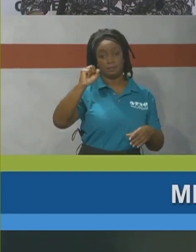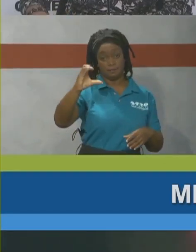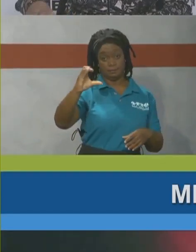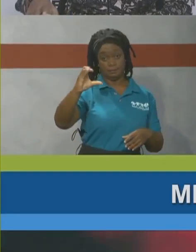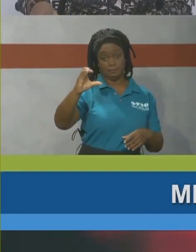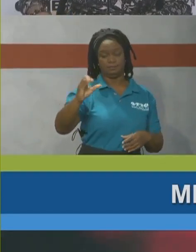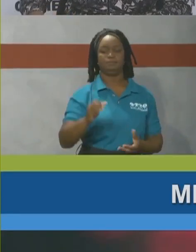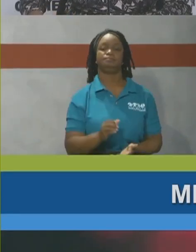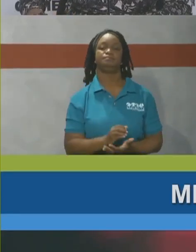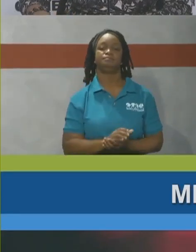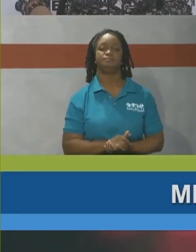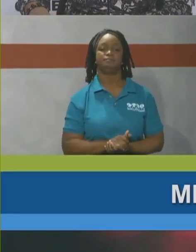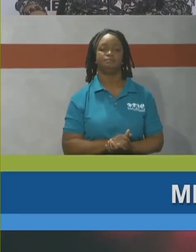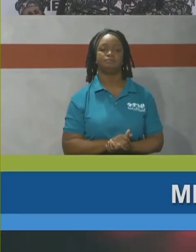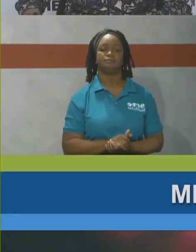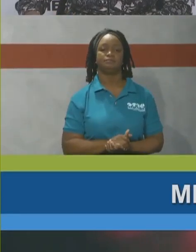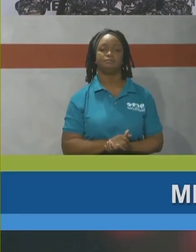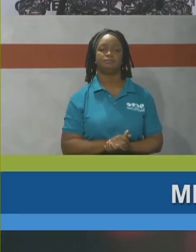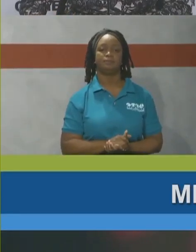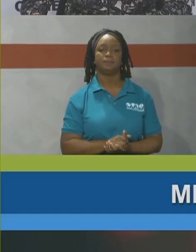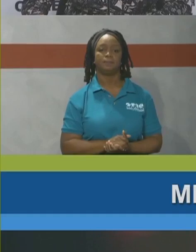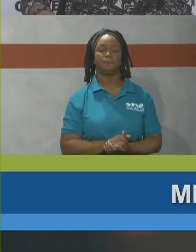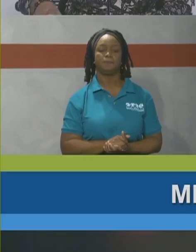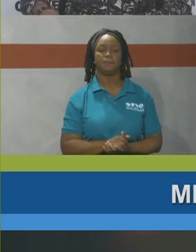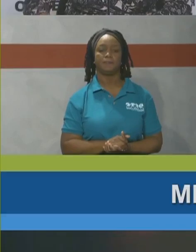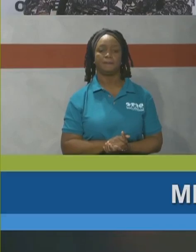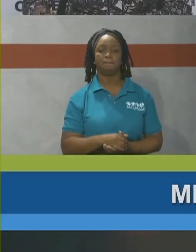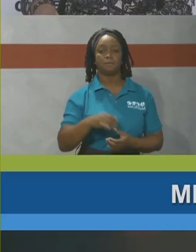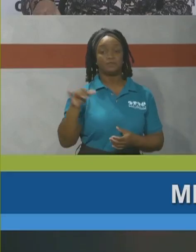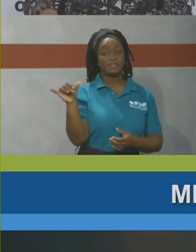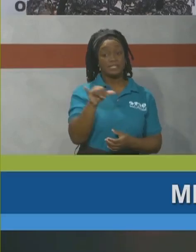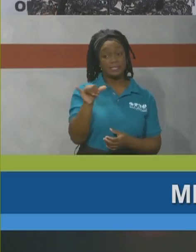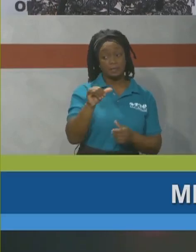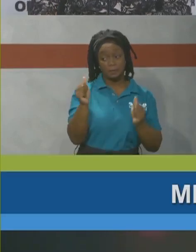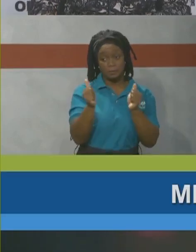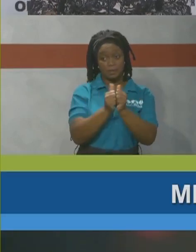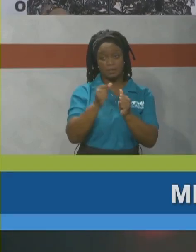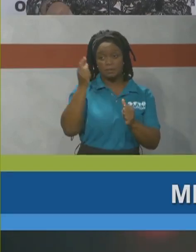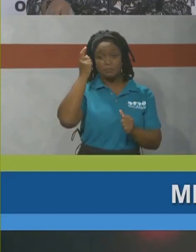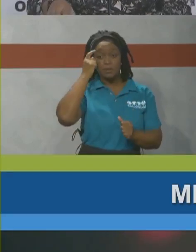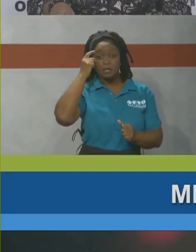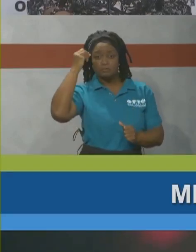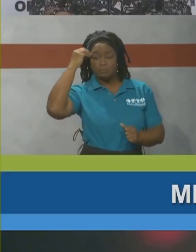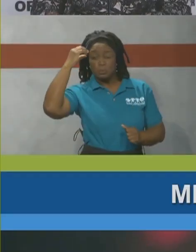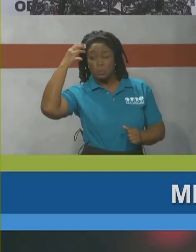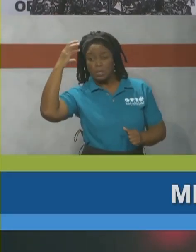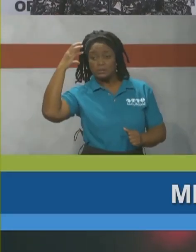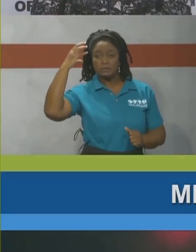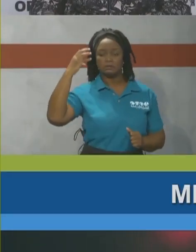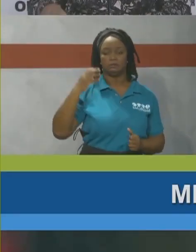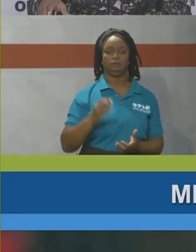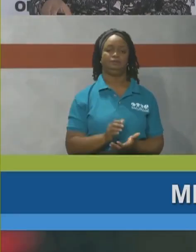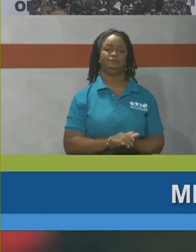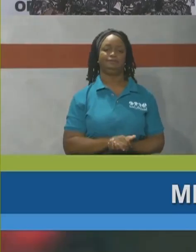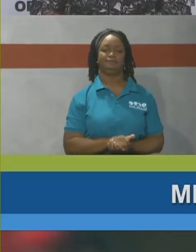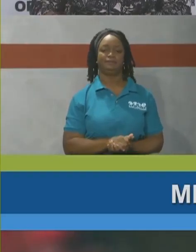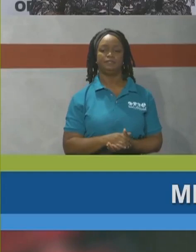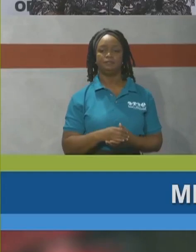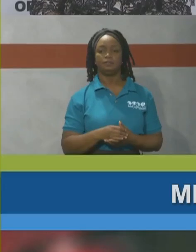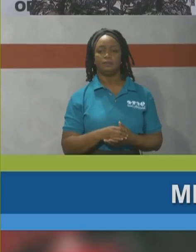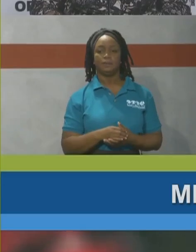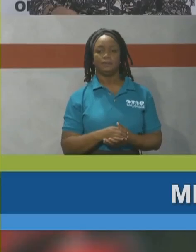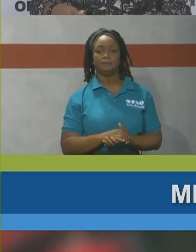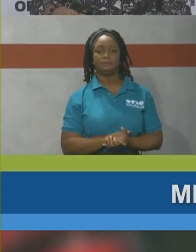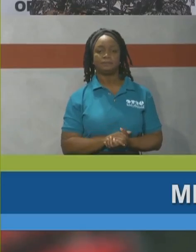to the post-COVID encephalitis. So we're seeing MIS-C, we're seeing the vaccination having a